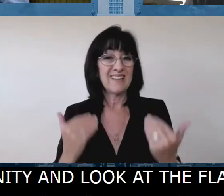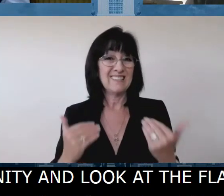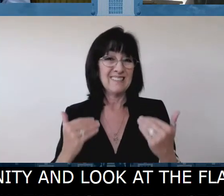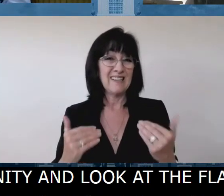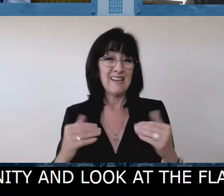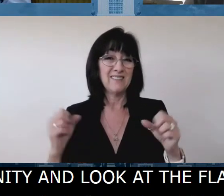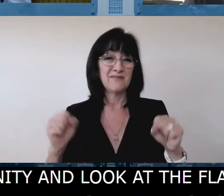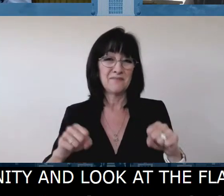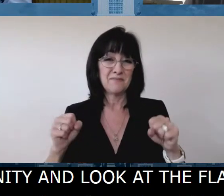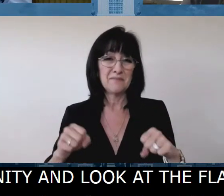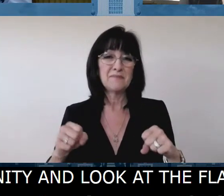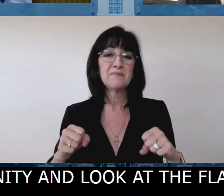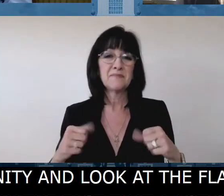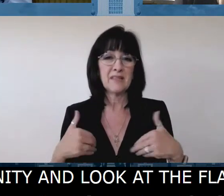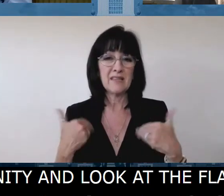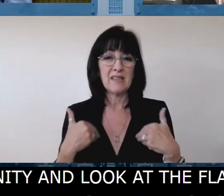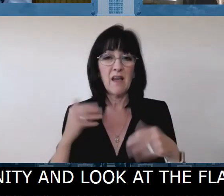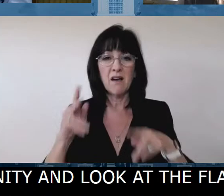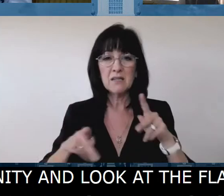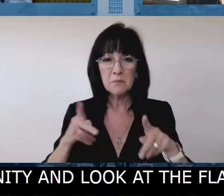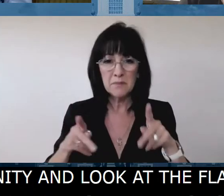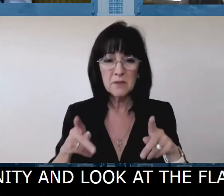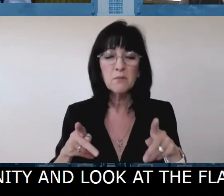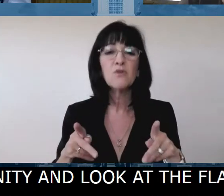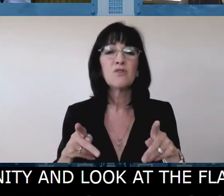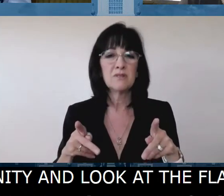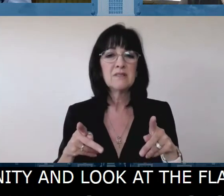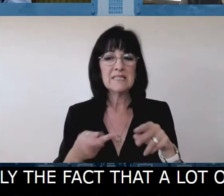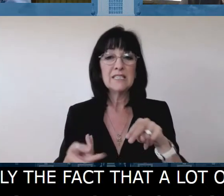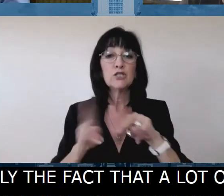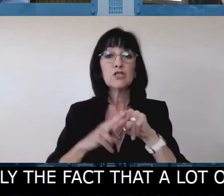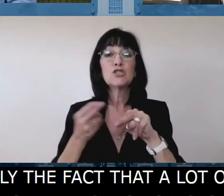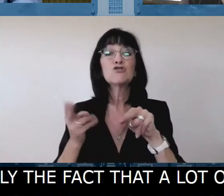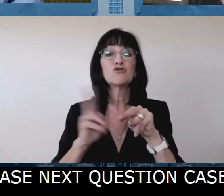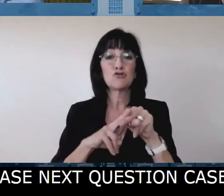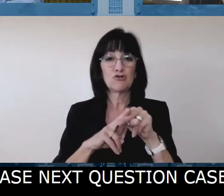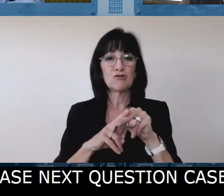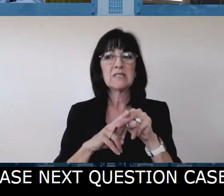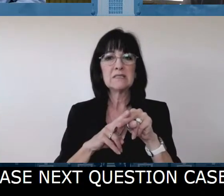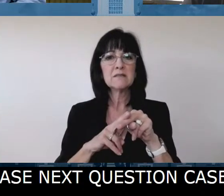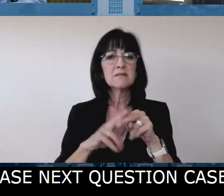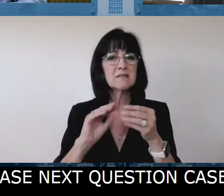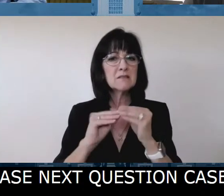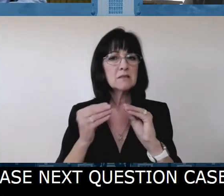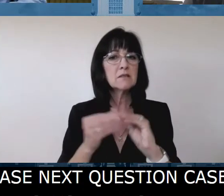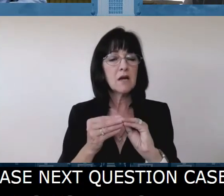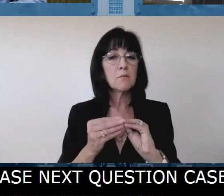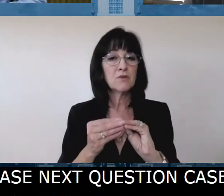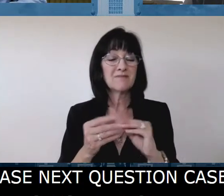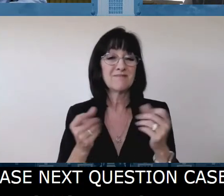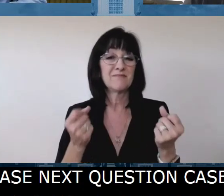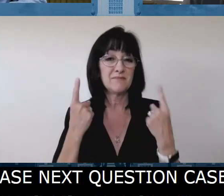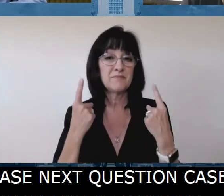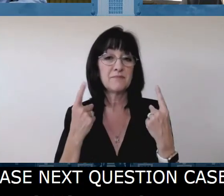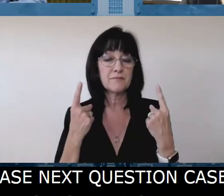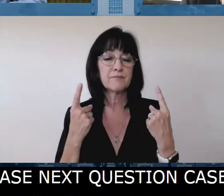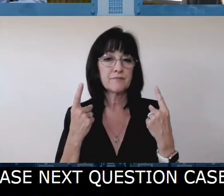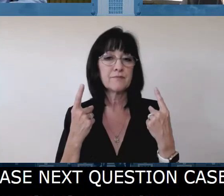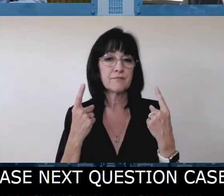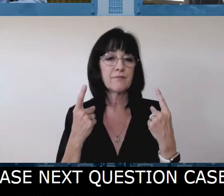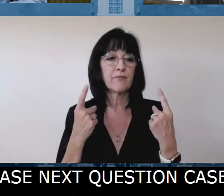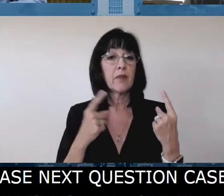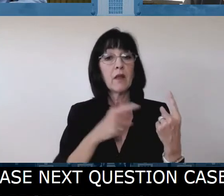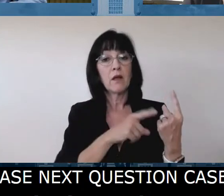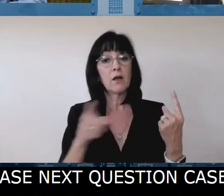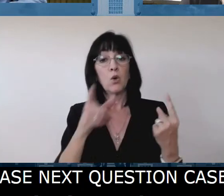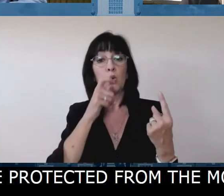in cases, but we know that a lot of people are protected from the most serious consequences, including hospitalizations